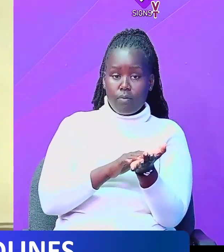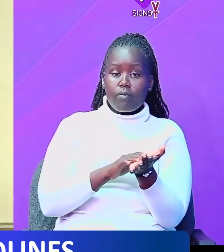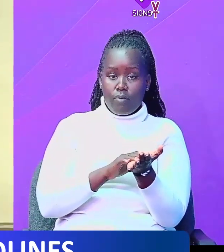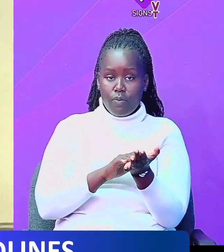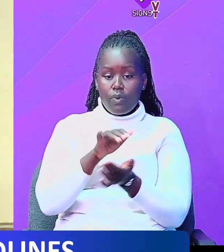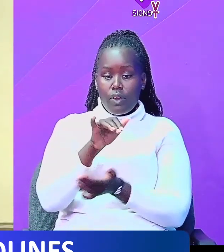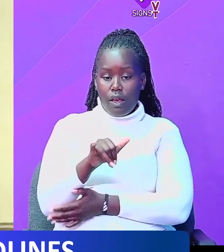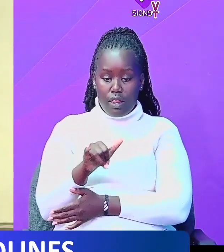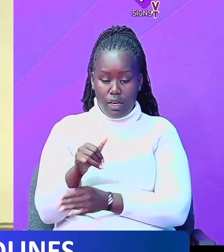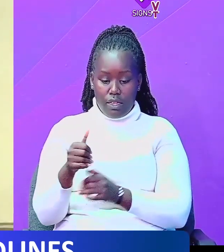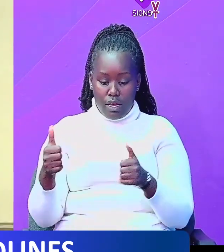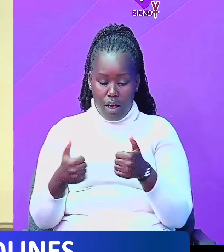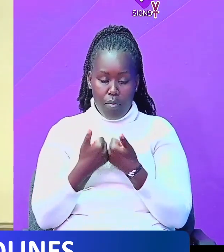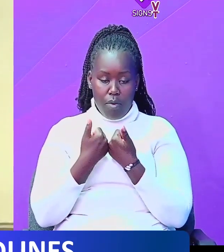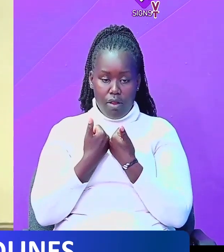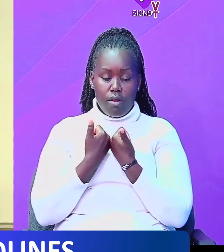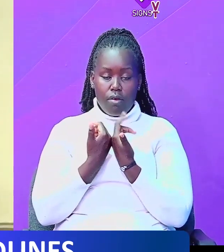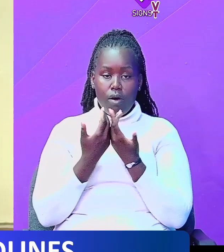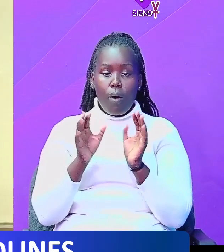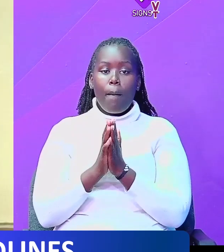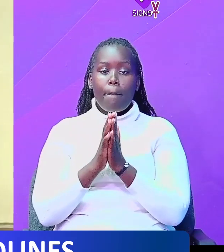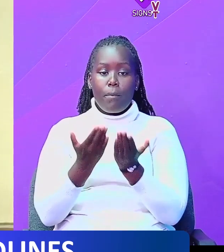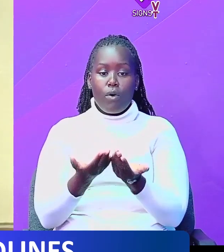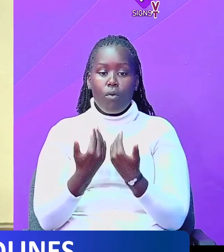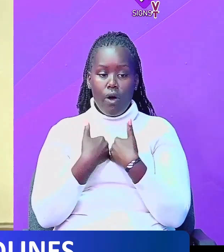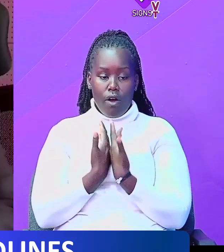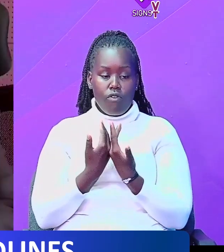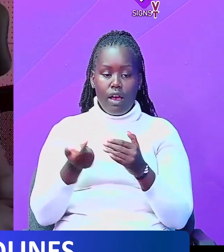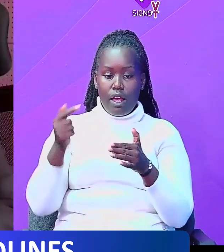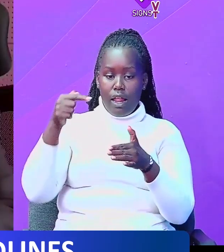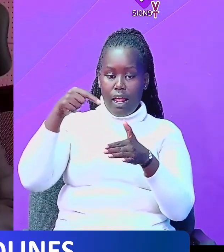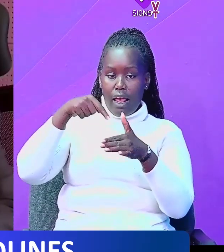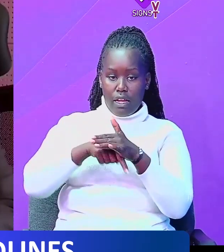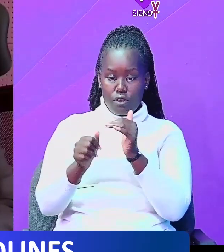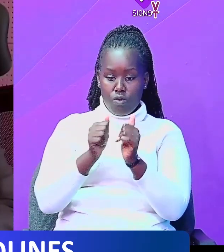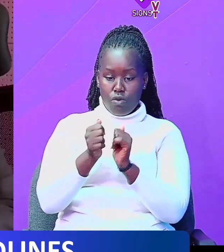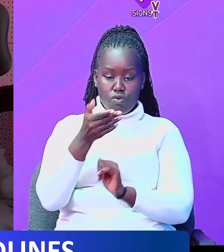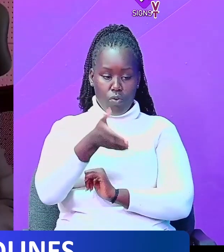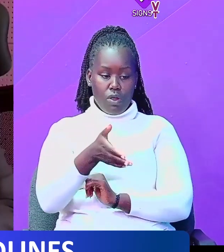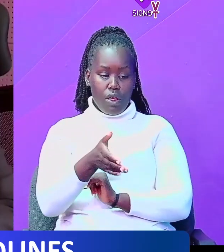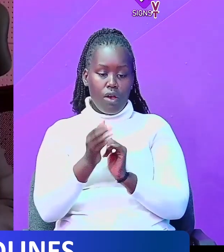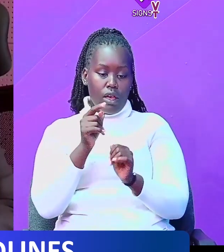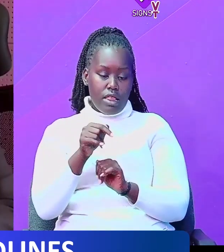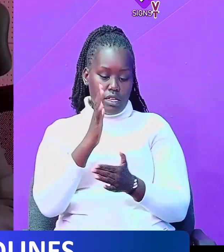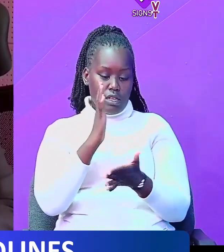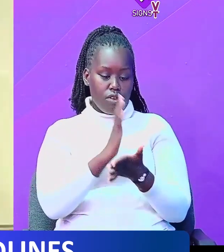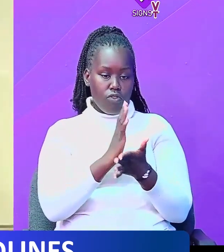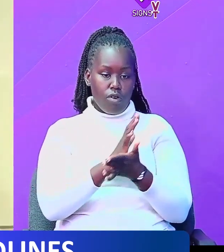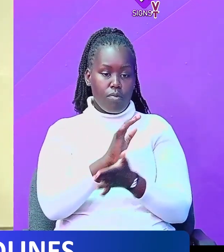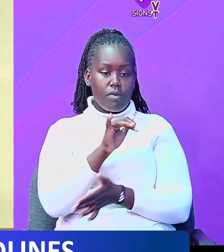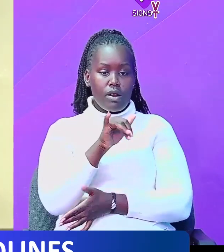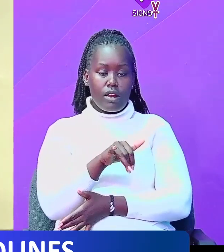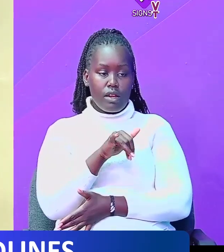occurrence book, there was an entry that was appended there. This confirms actually that they